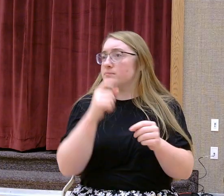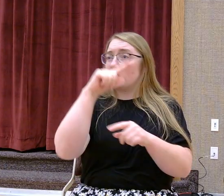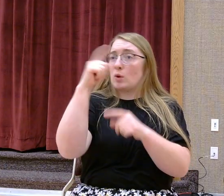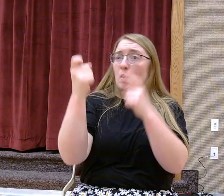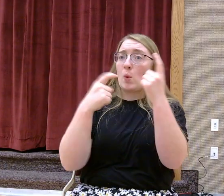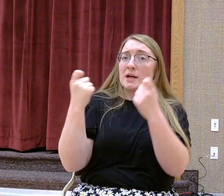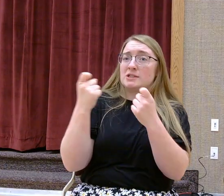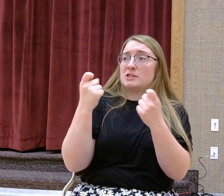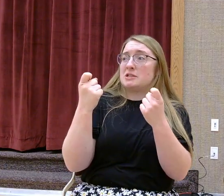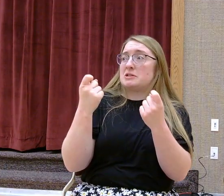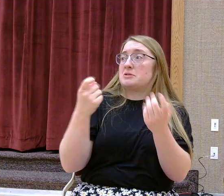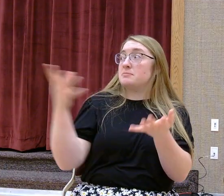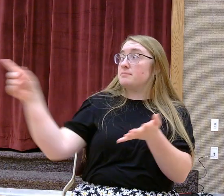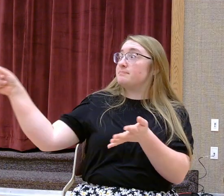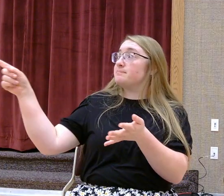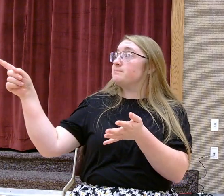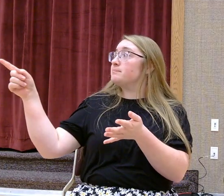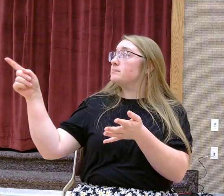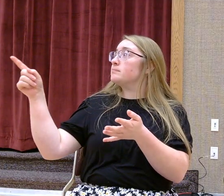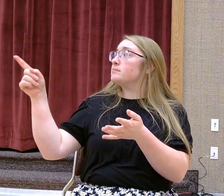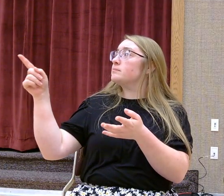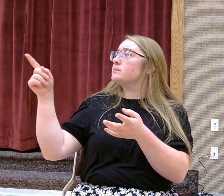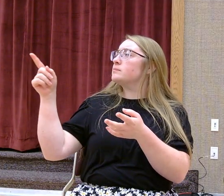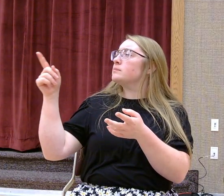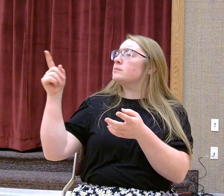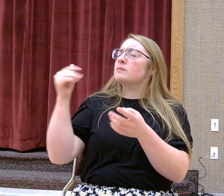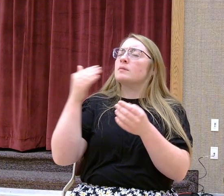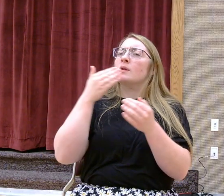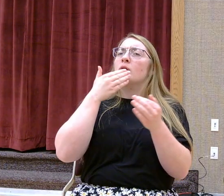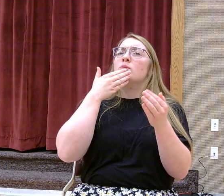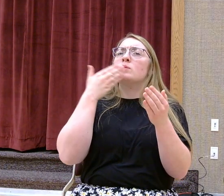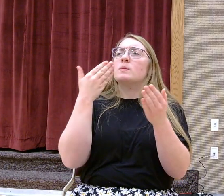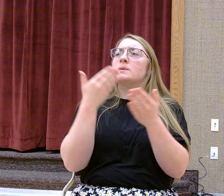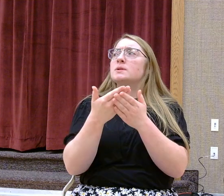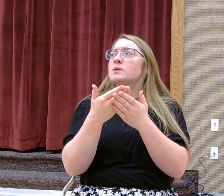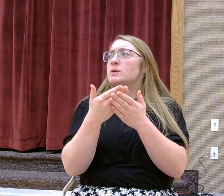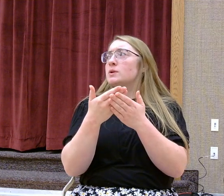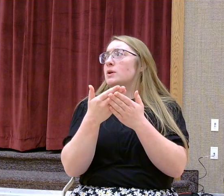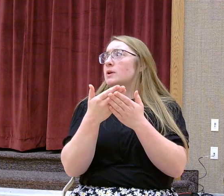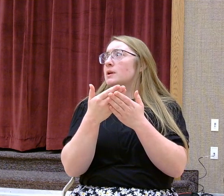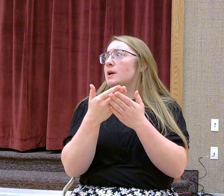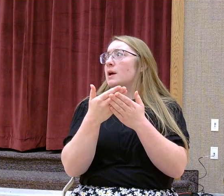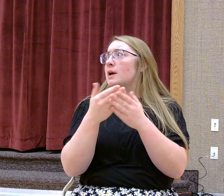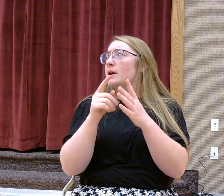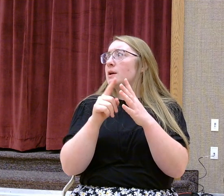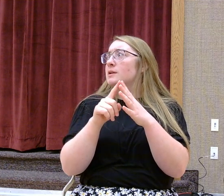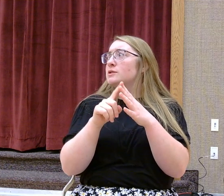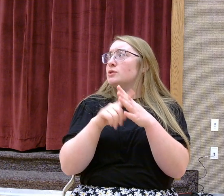Yes? That's a good source to be able to